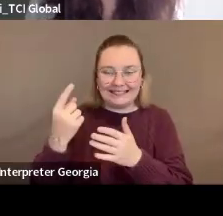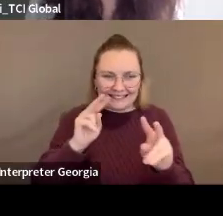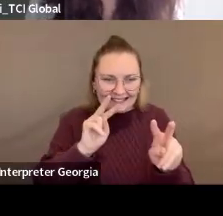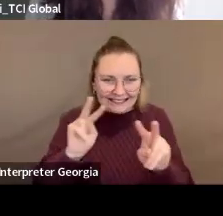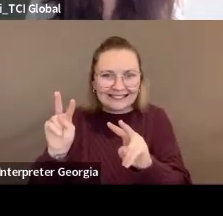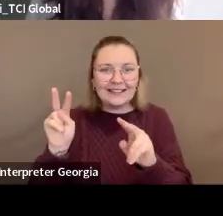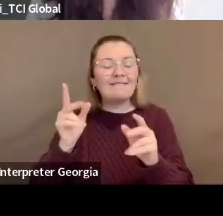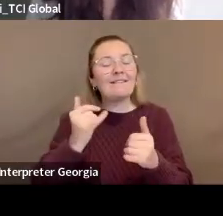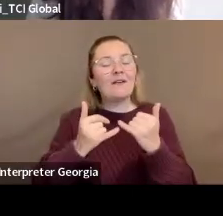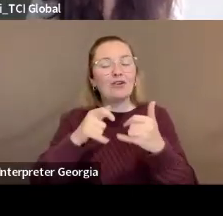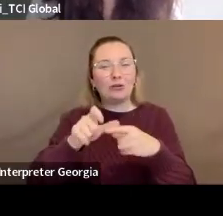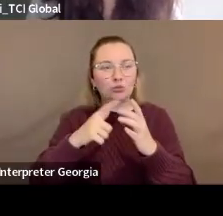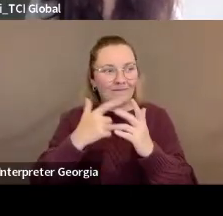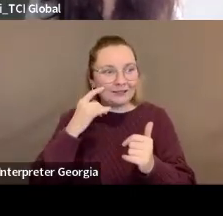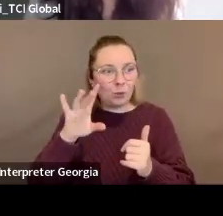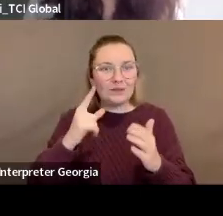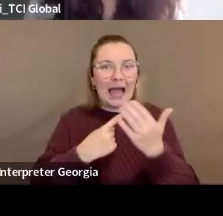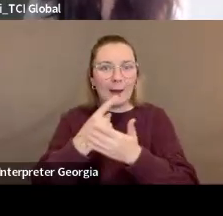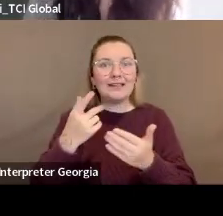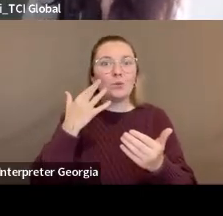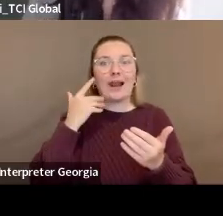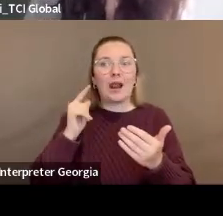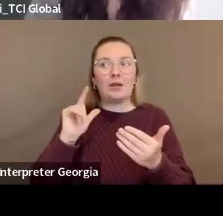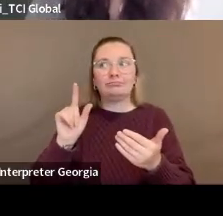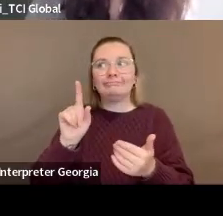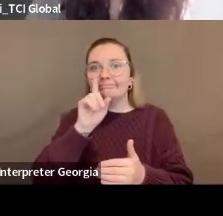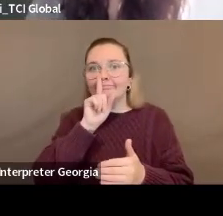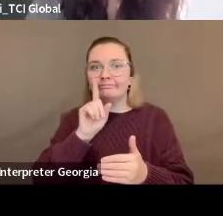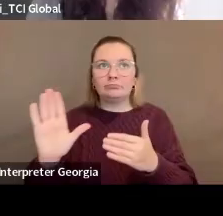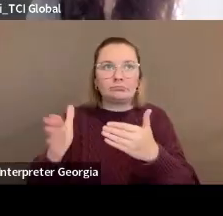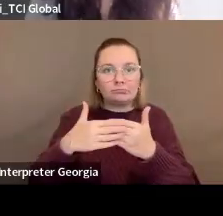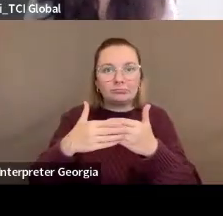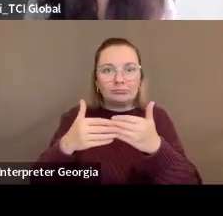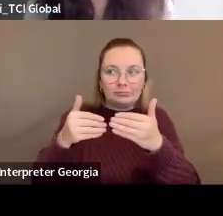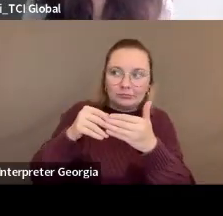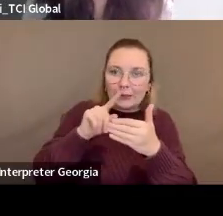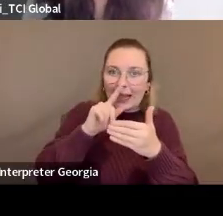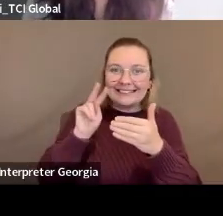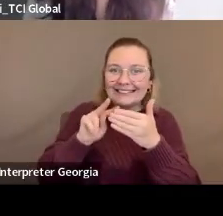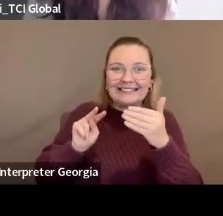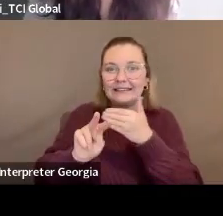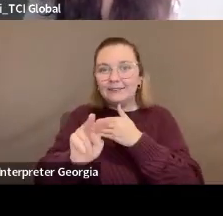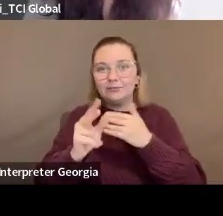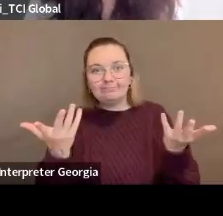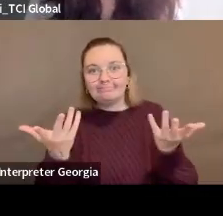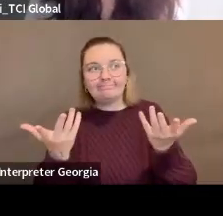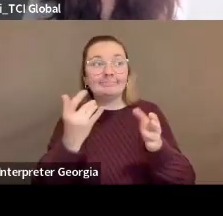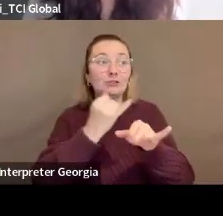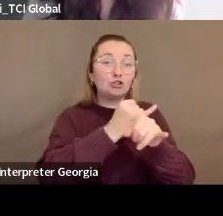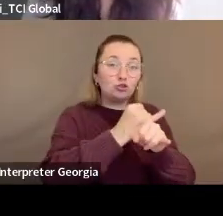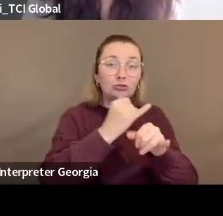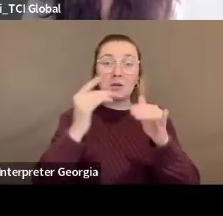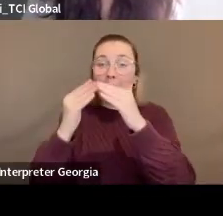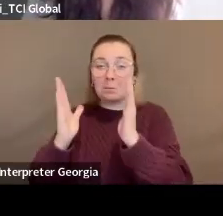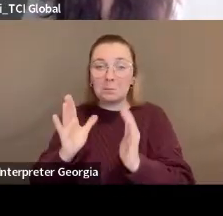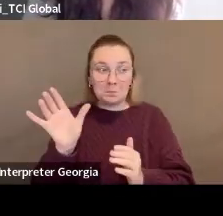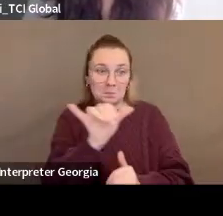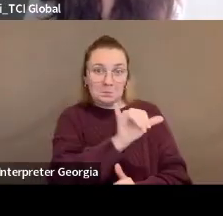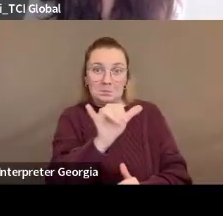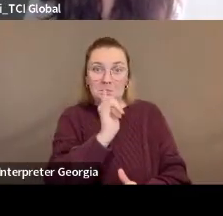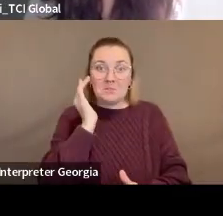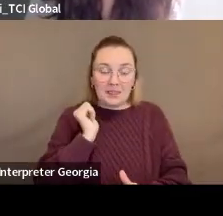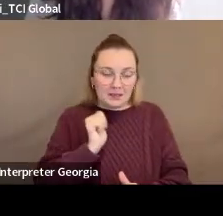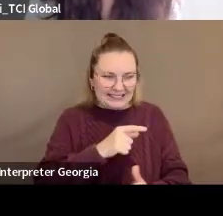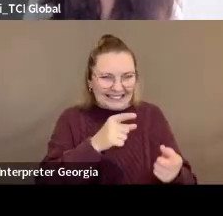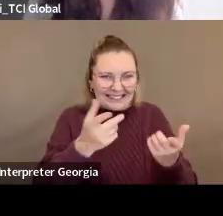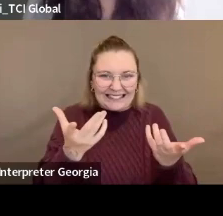out what's happening behind closed doors, whether in the institutions or in homes. And